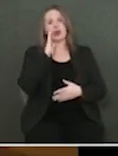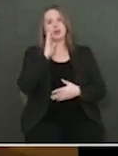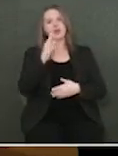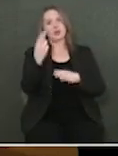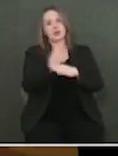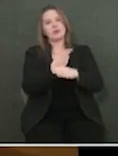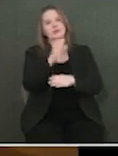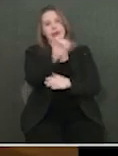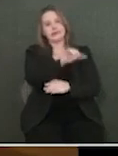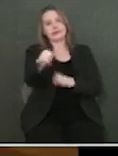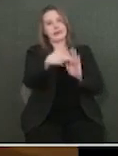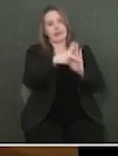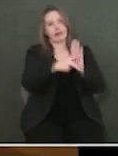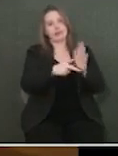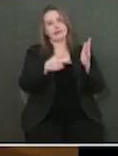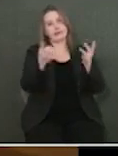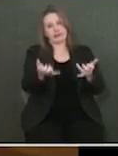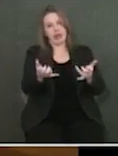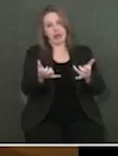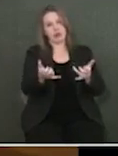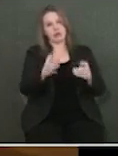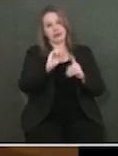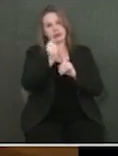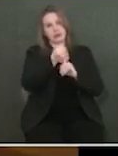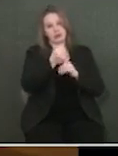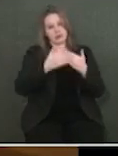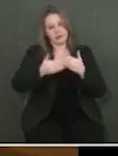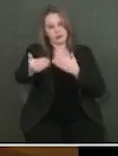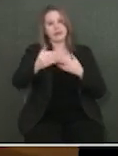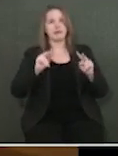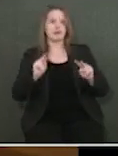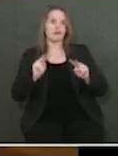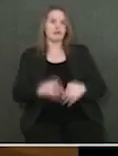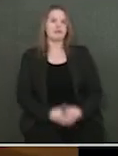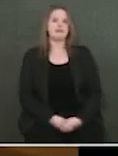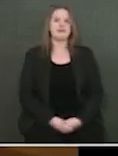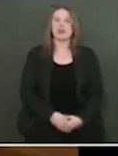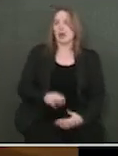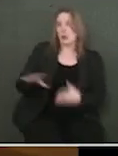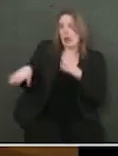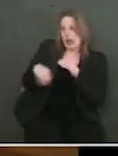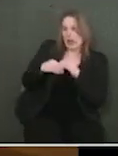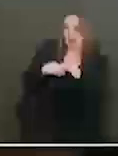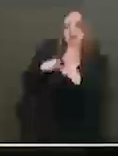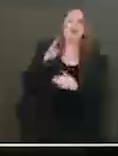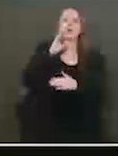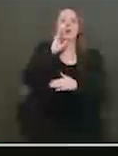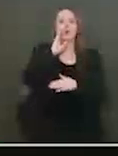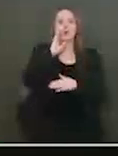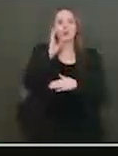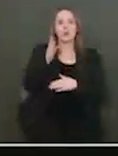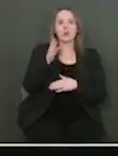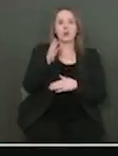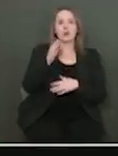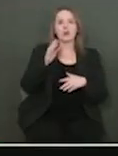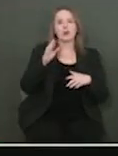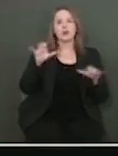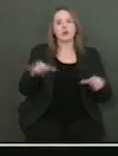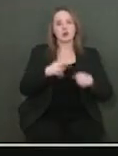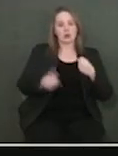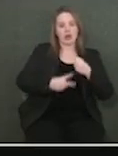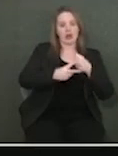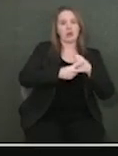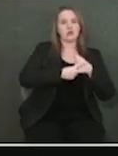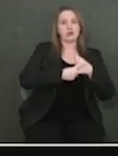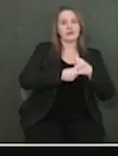place as we monitor the situation going forward. Yeah, and I'll just add, we will actually go into conservation mode at